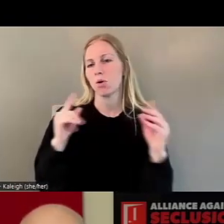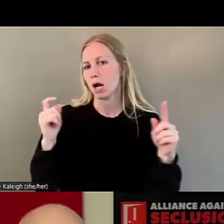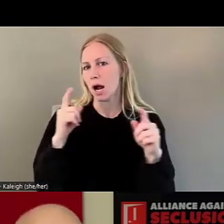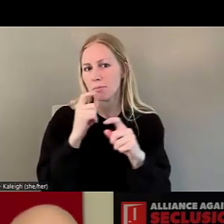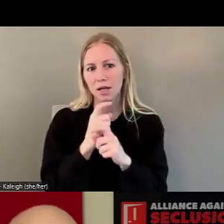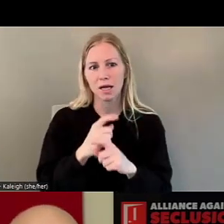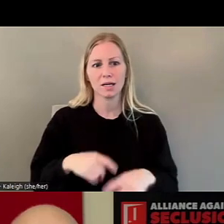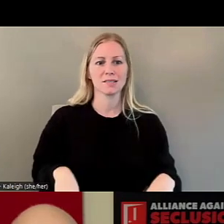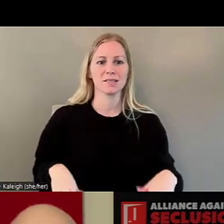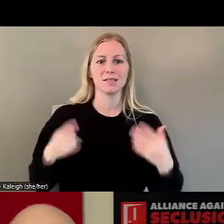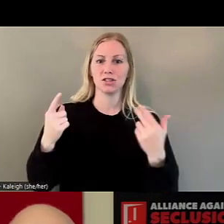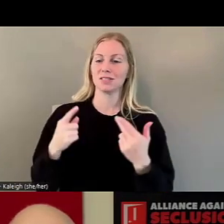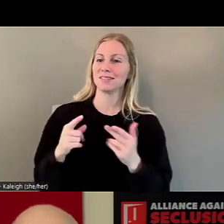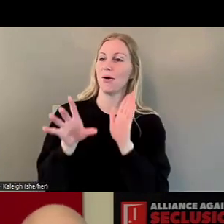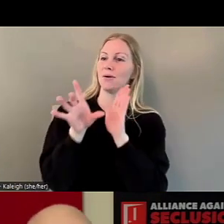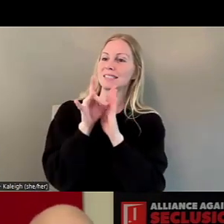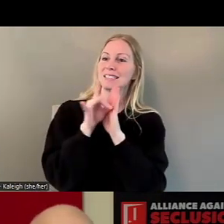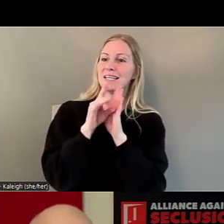charts and rewards.